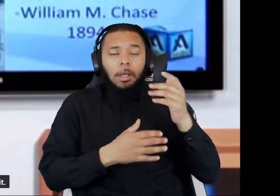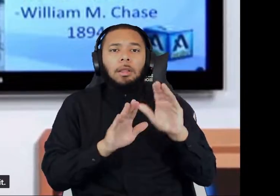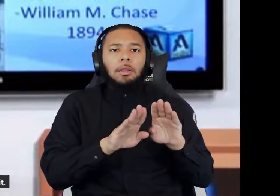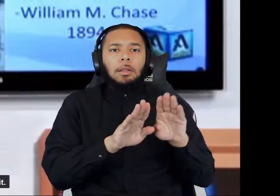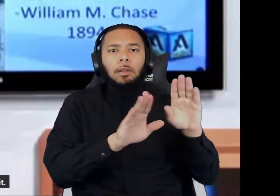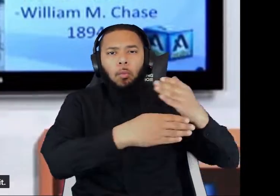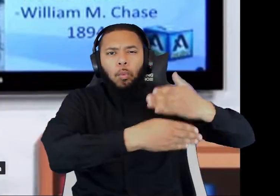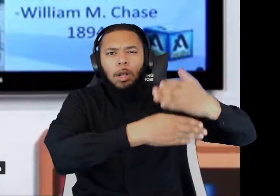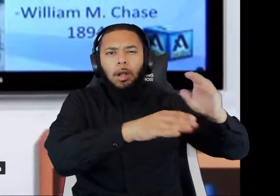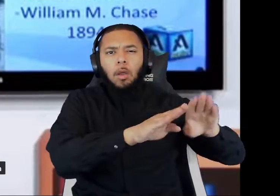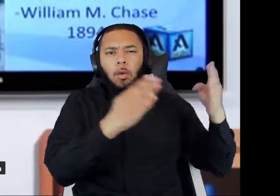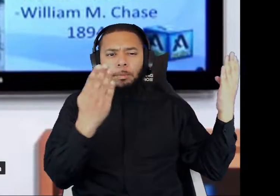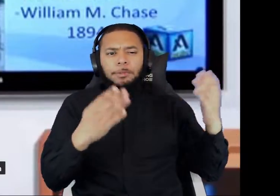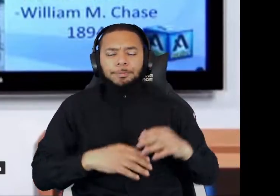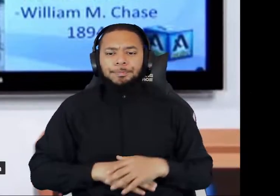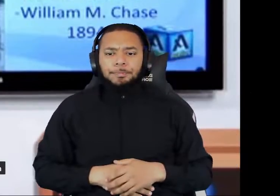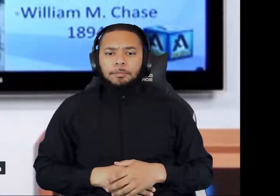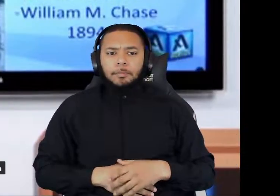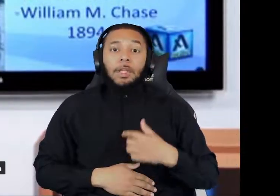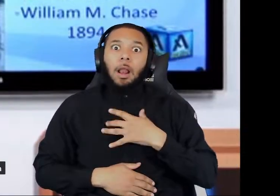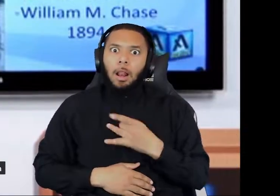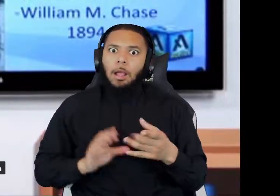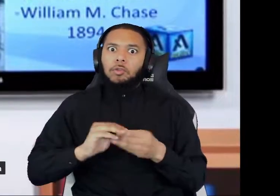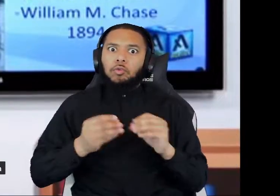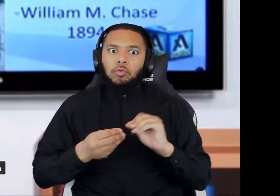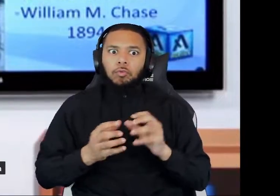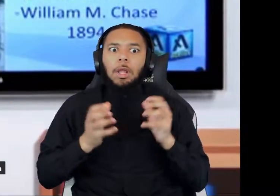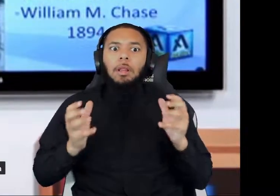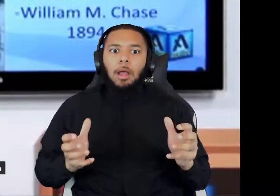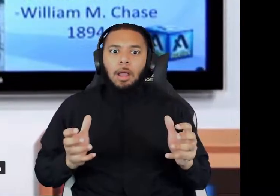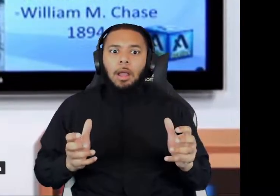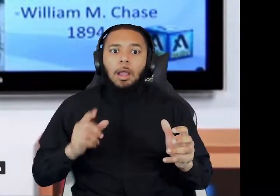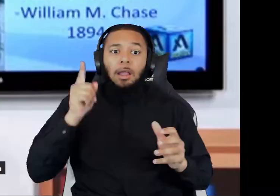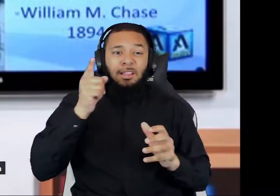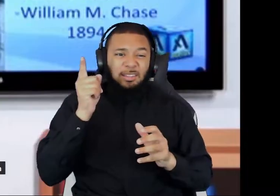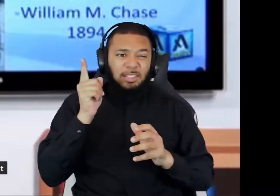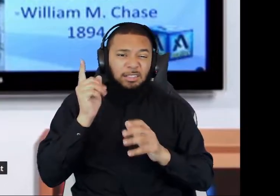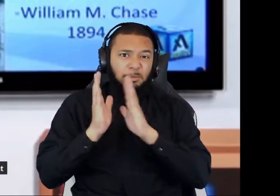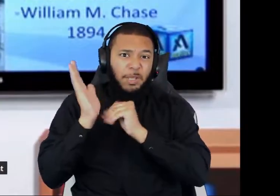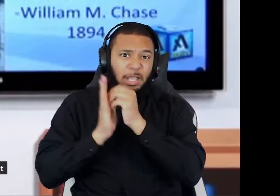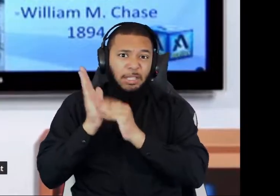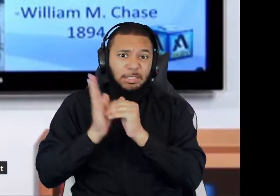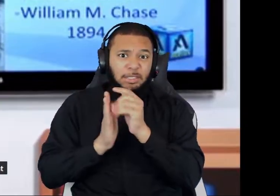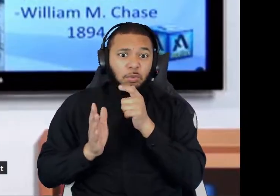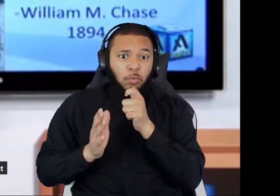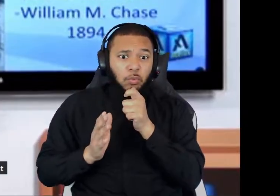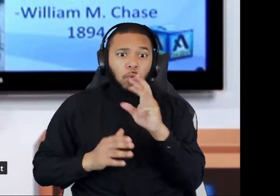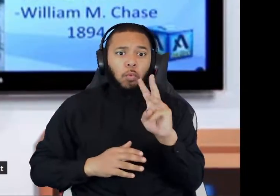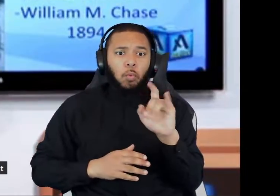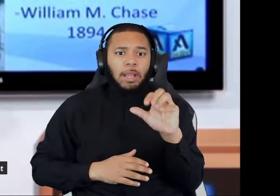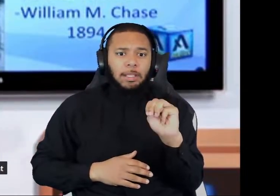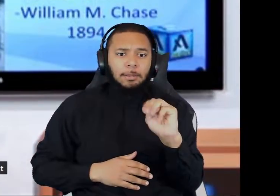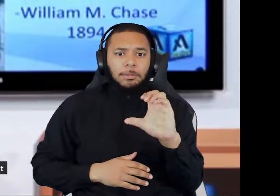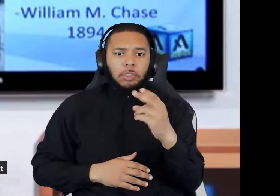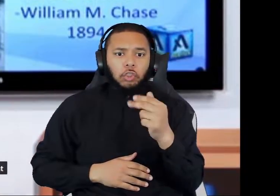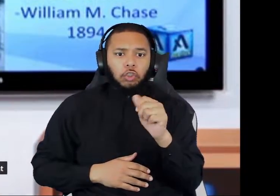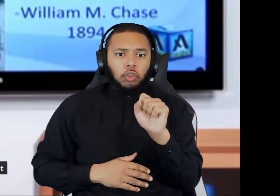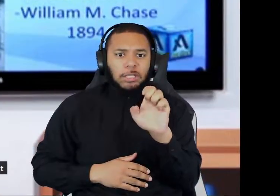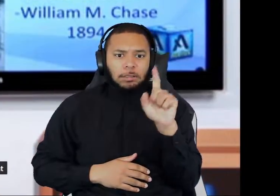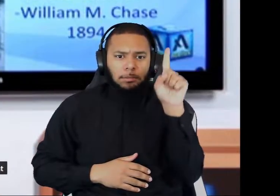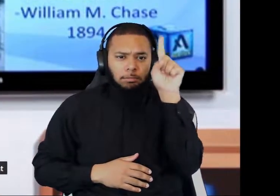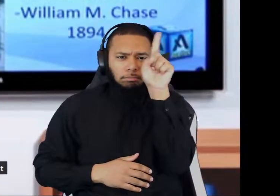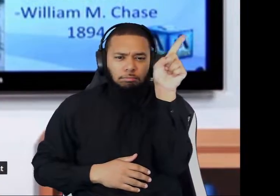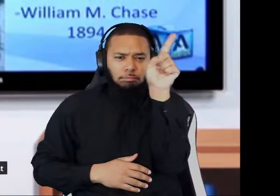see why as you read it. This one is done by William Chase in pastel, but it has just the look of the girl that